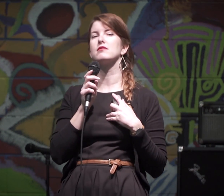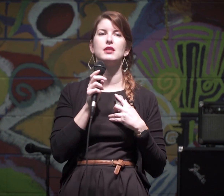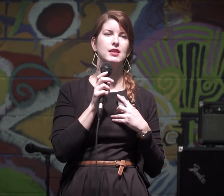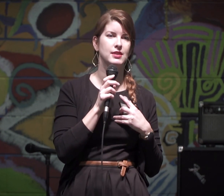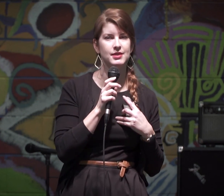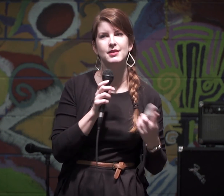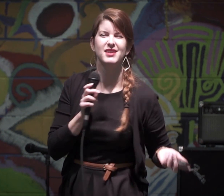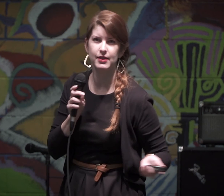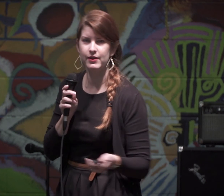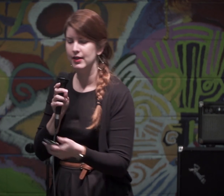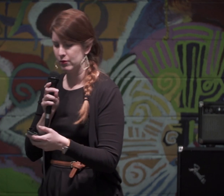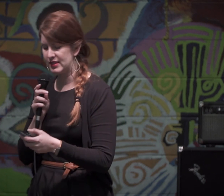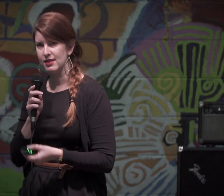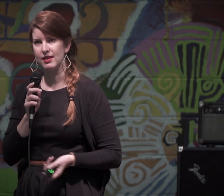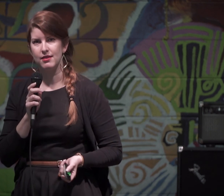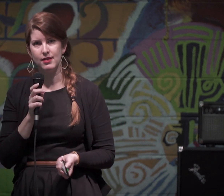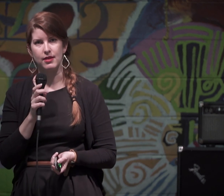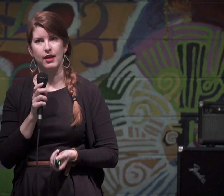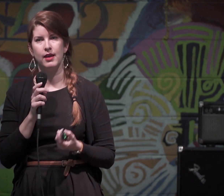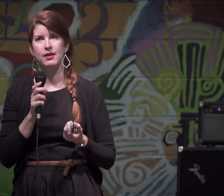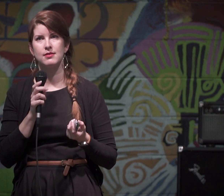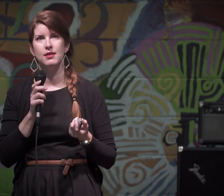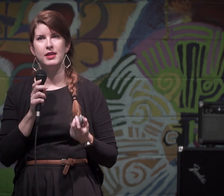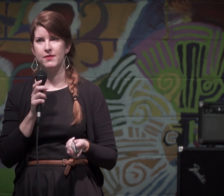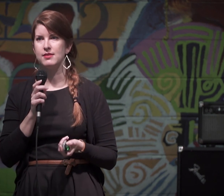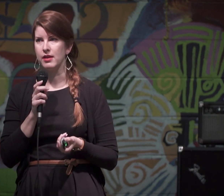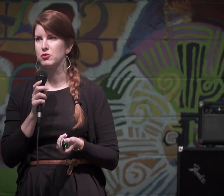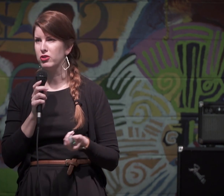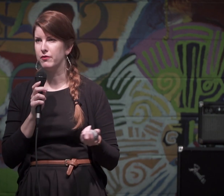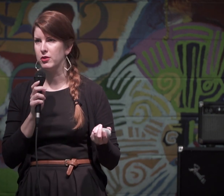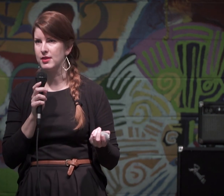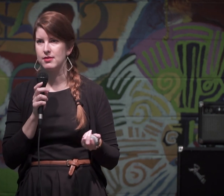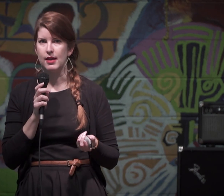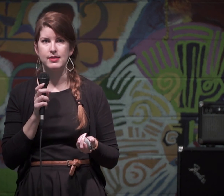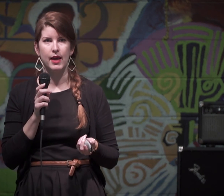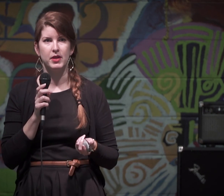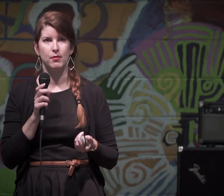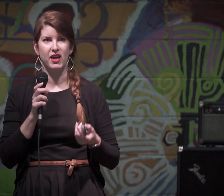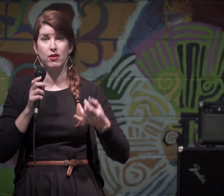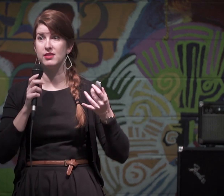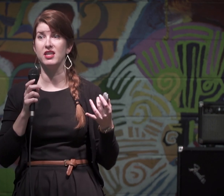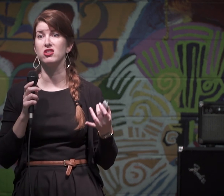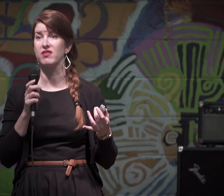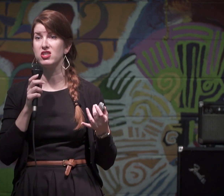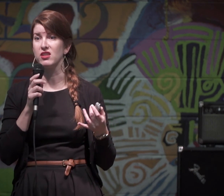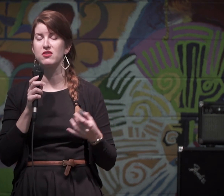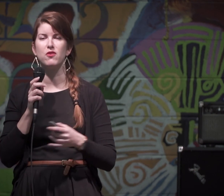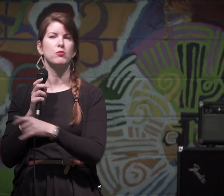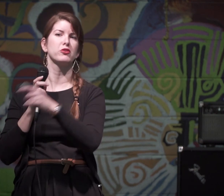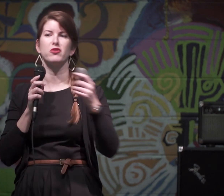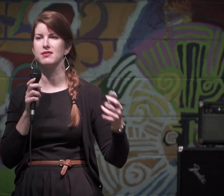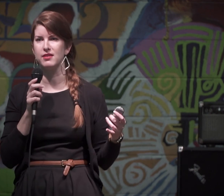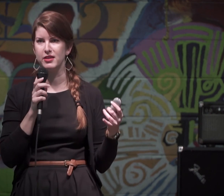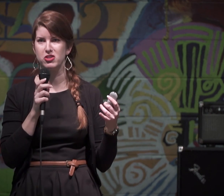so serene. You know, we're seeing that a lot today, and it's fascinating. I'm sure you all have heard about the studies happening about how today's generation is